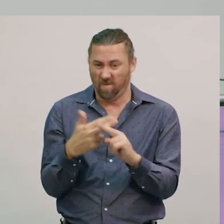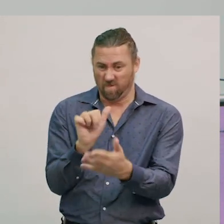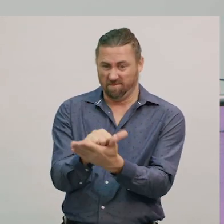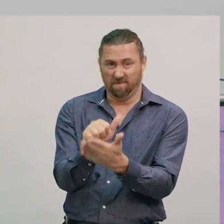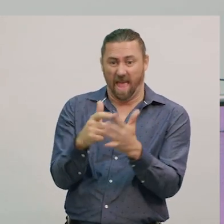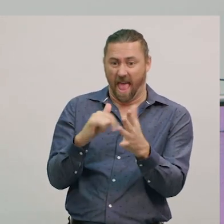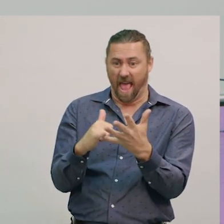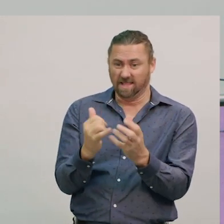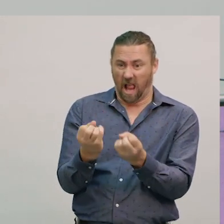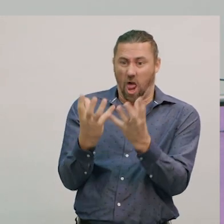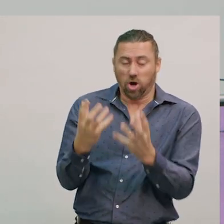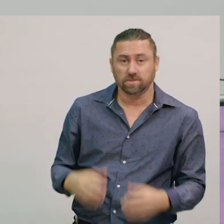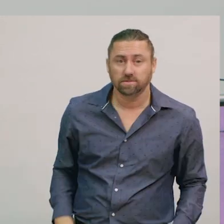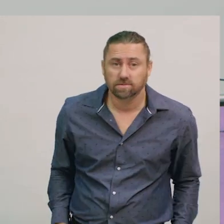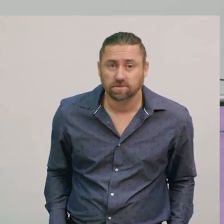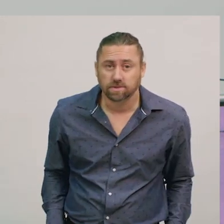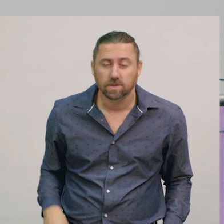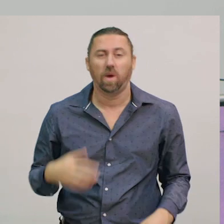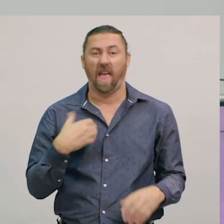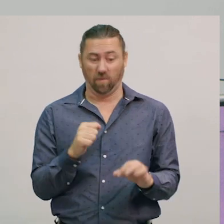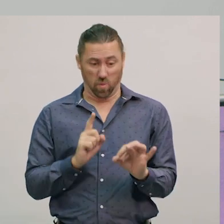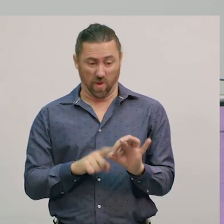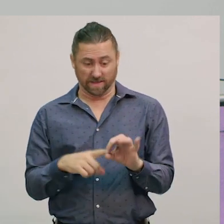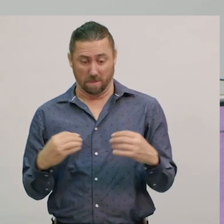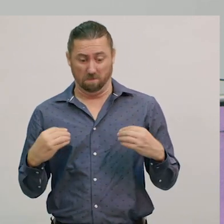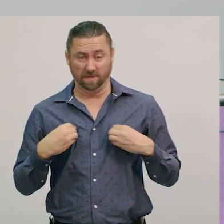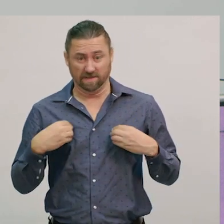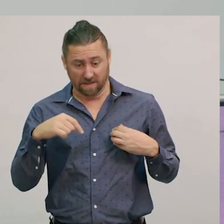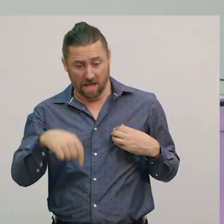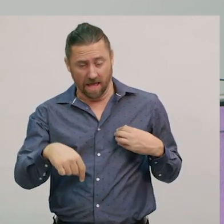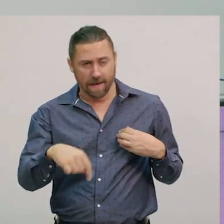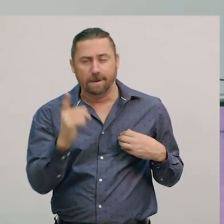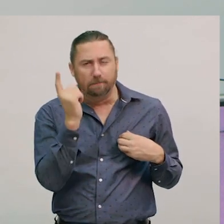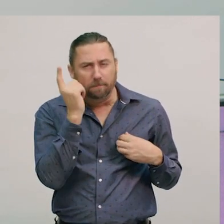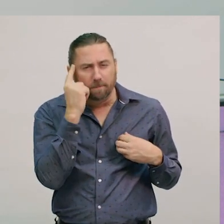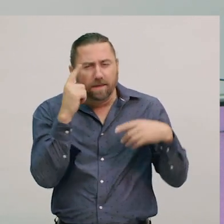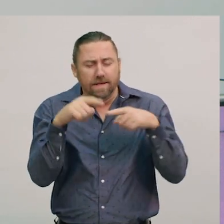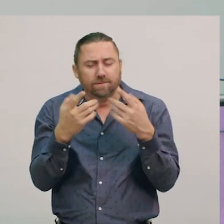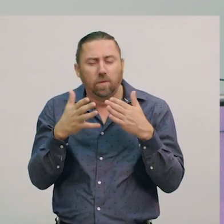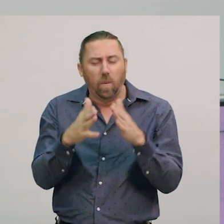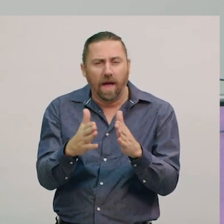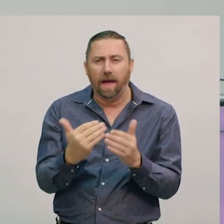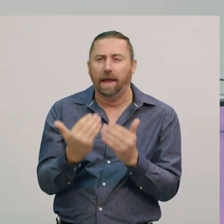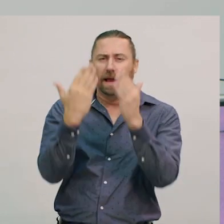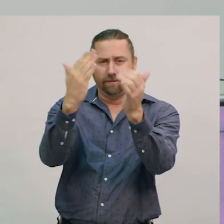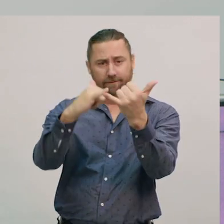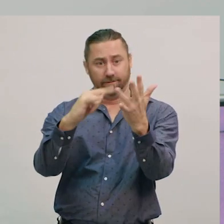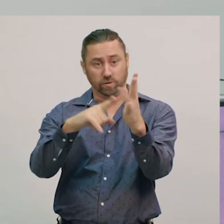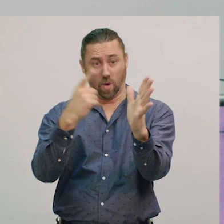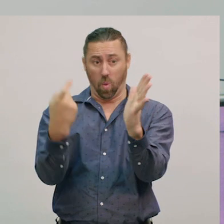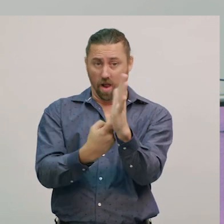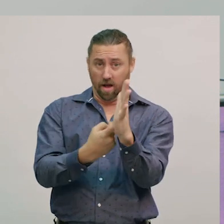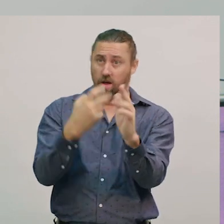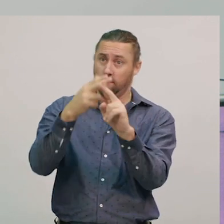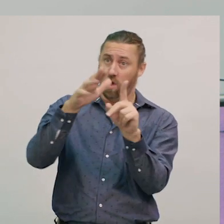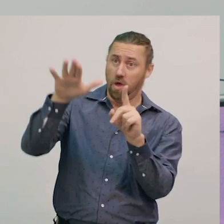homes. A second business, located in Queensland, has taken a slightly different approach to providing solar-powered electricity for